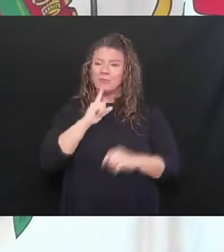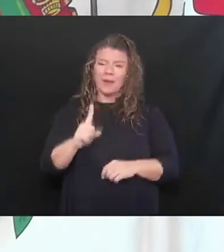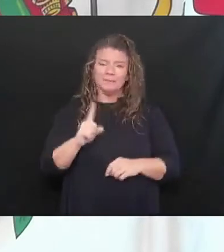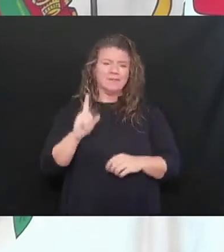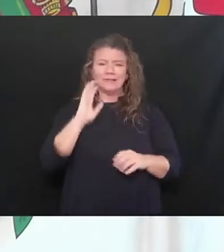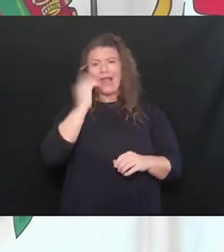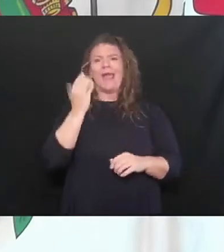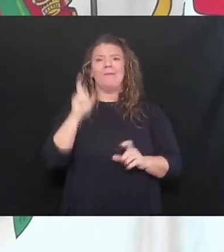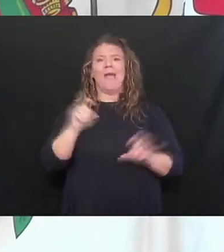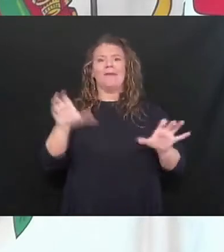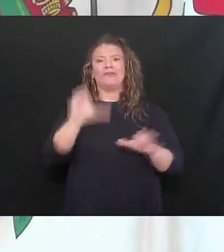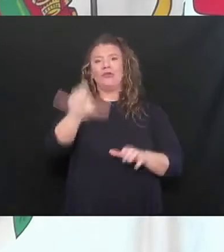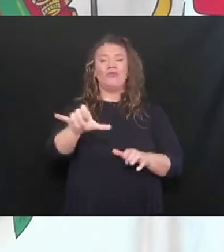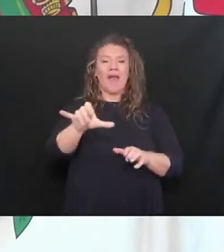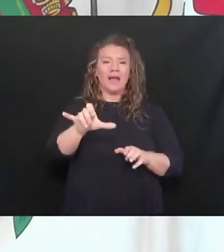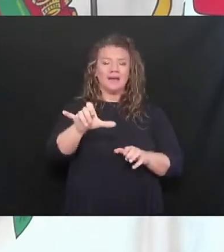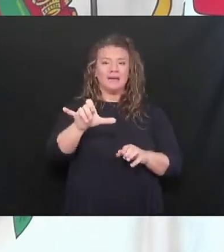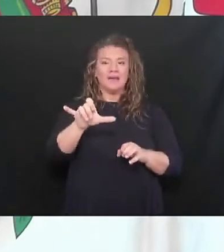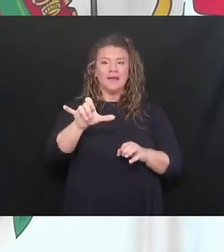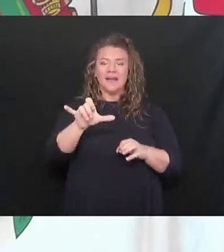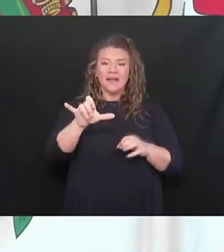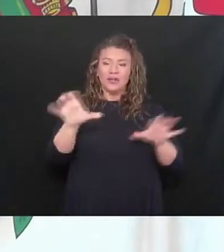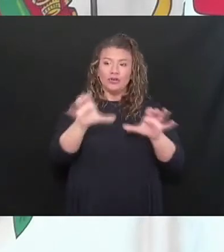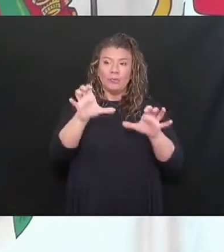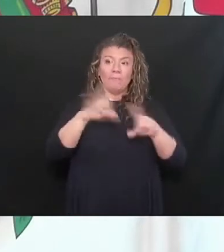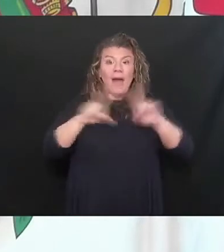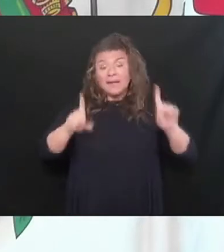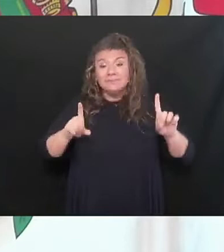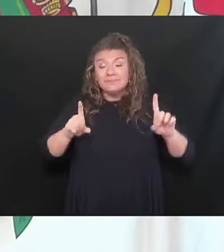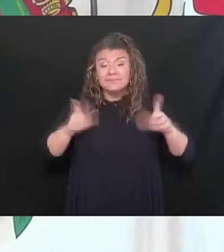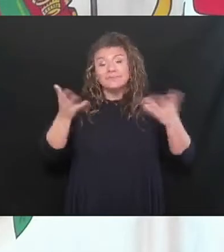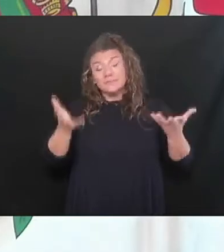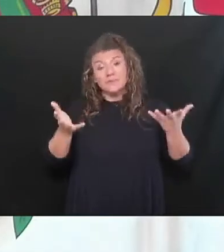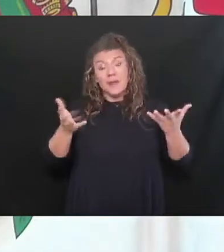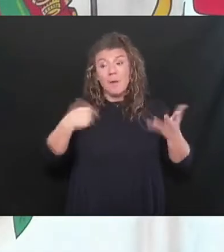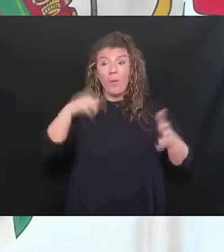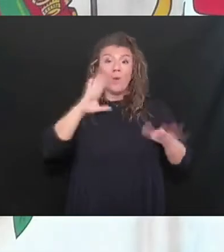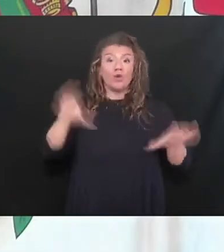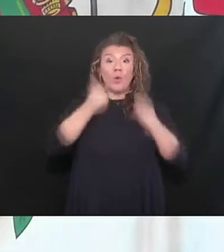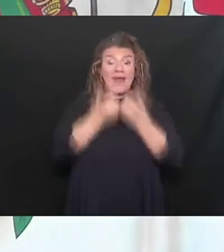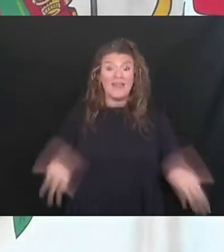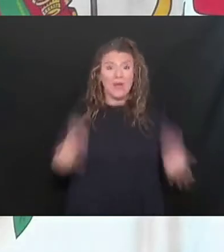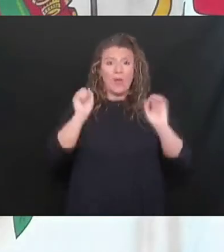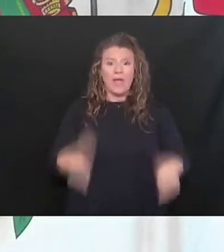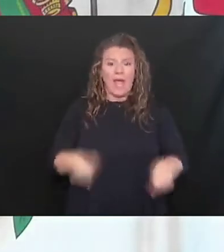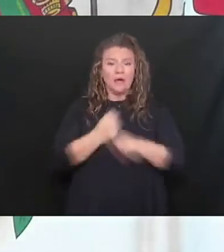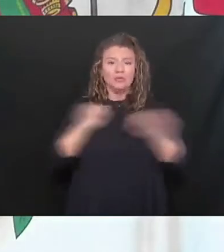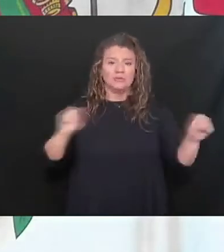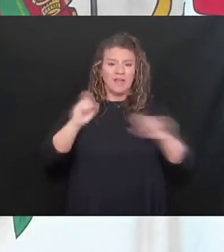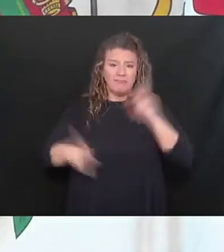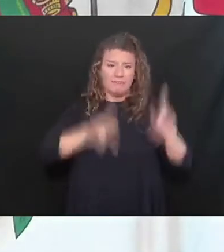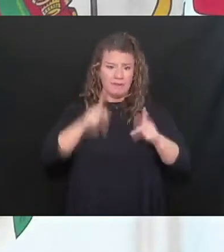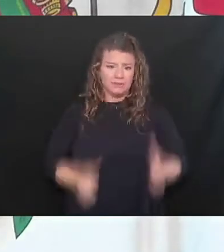shame, you know, to think we've got to go to that. But we do anything and everything we can to get people